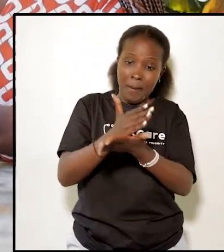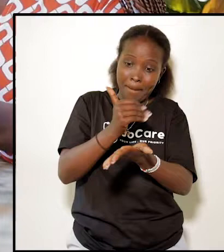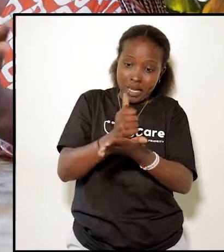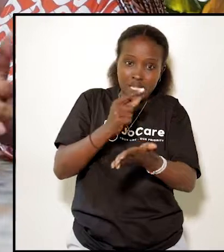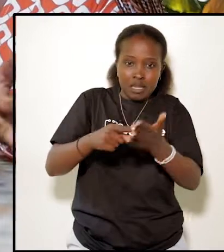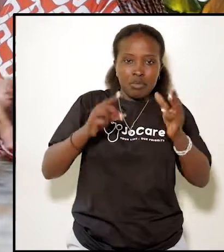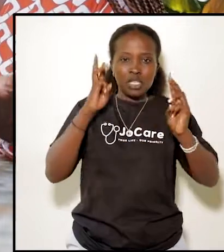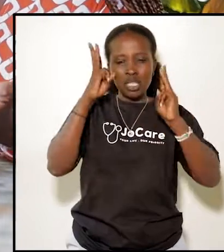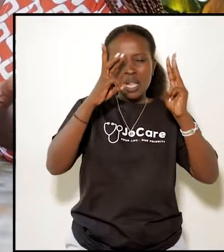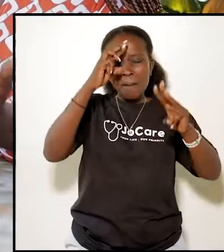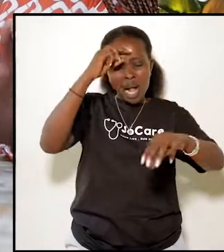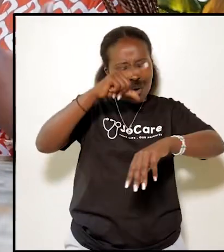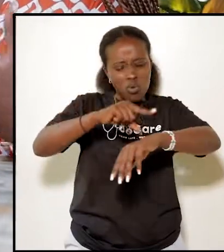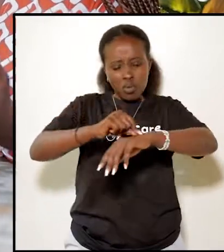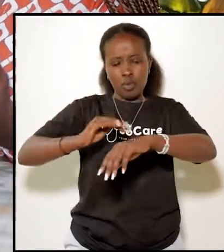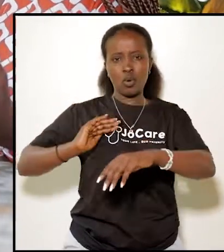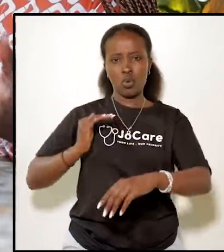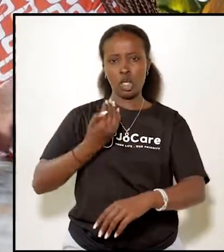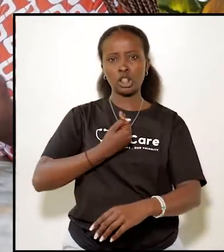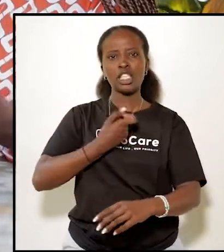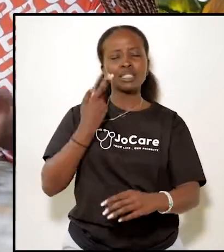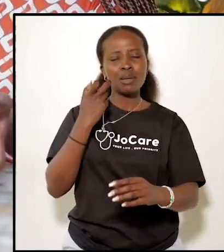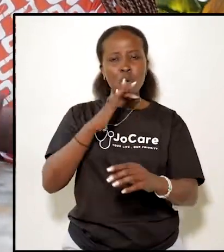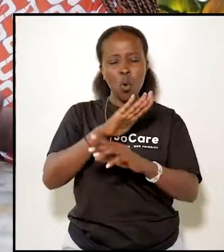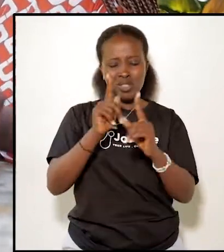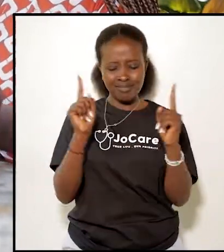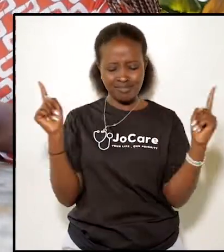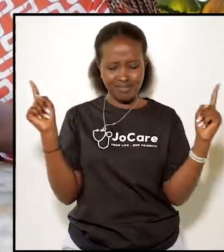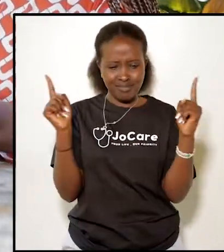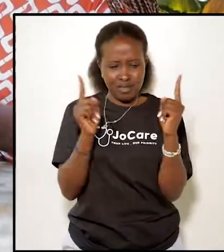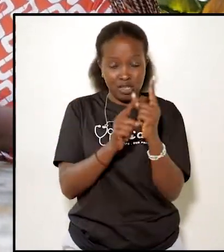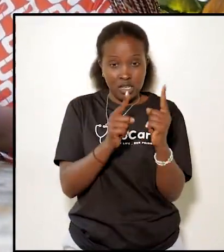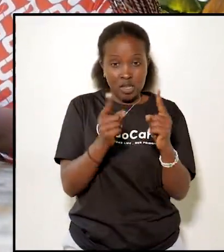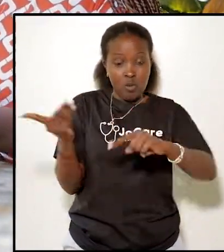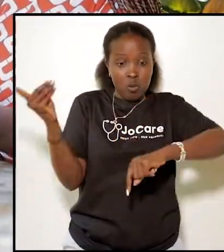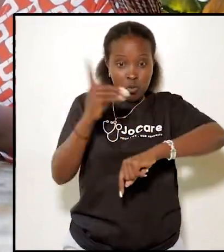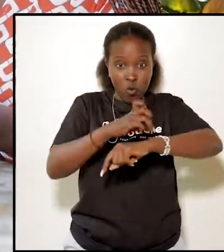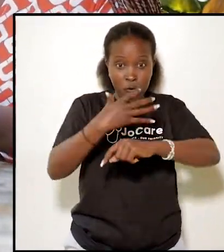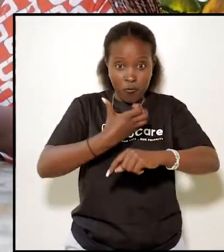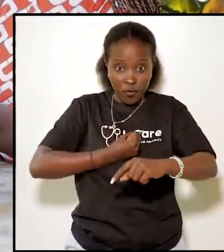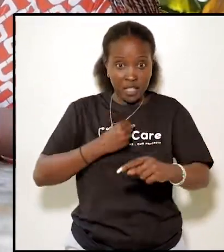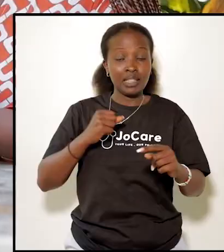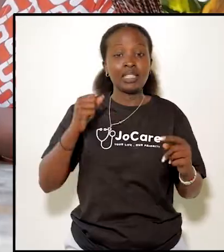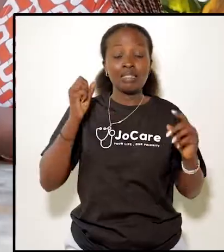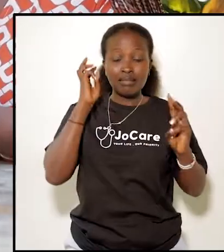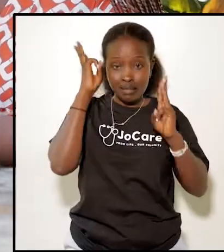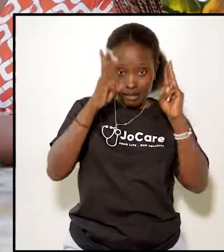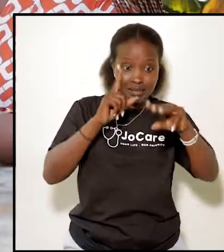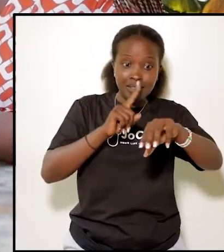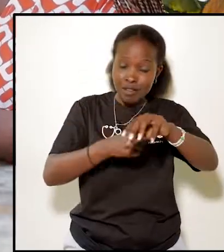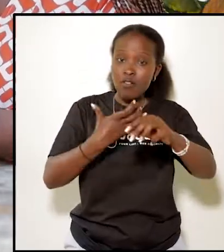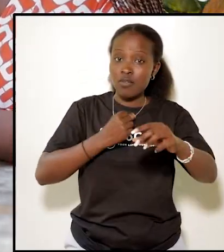stress, actually our body is a whole and Okay. it communicates. Yes. So when you're stressed, remember we said